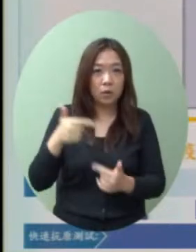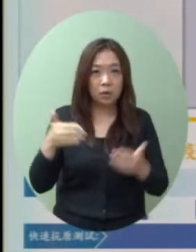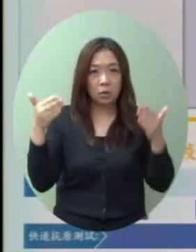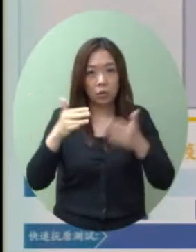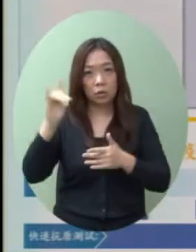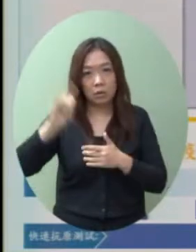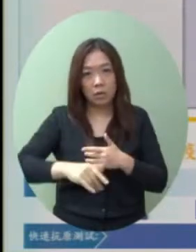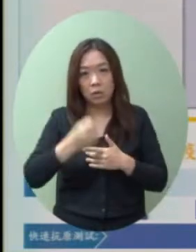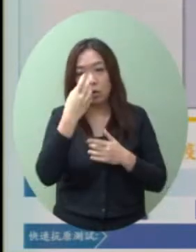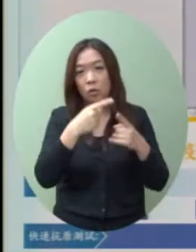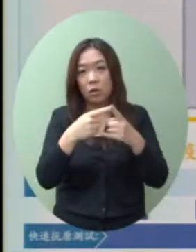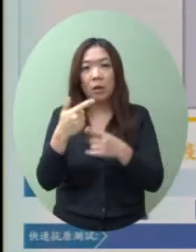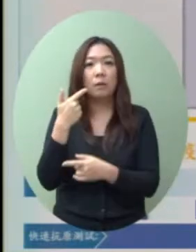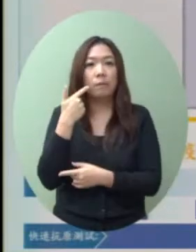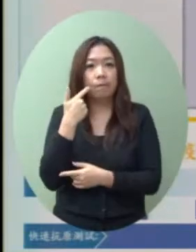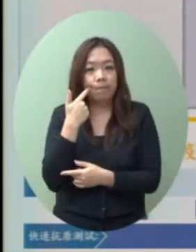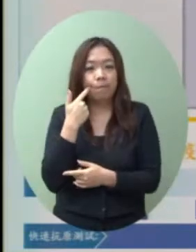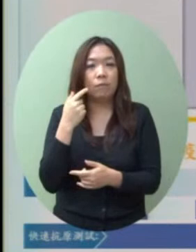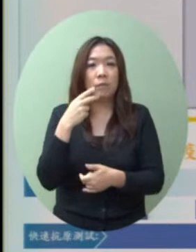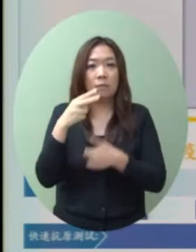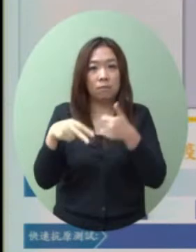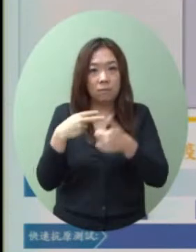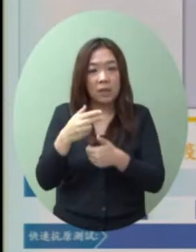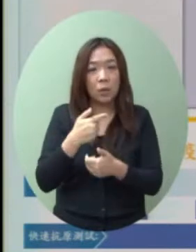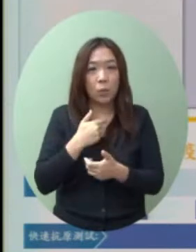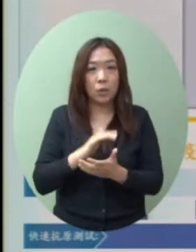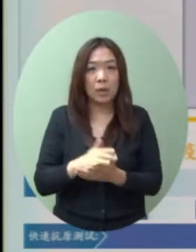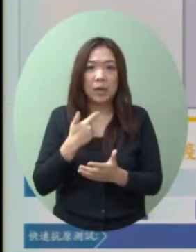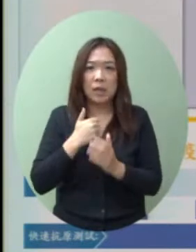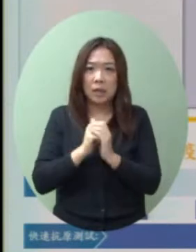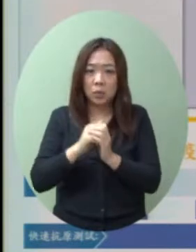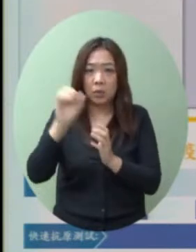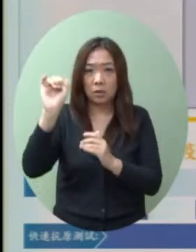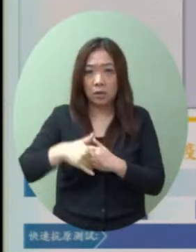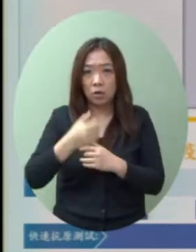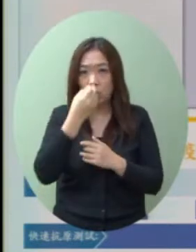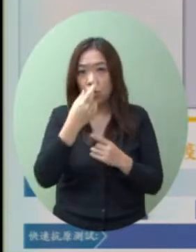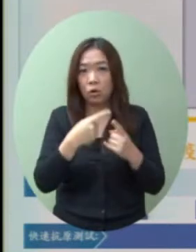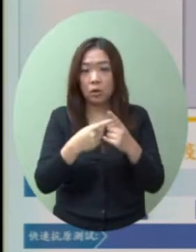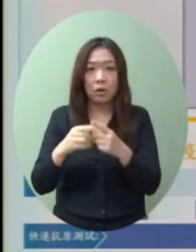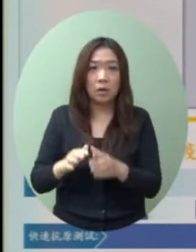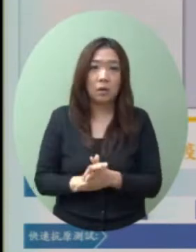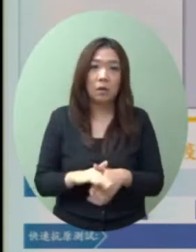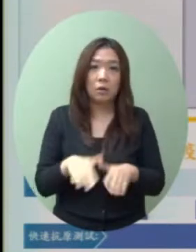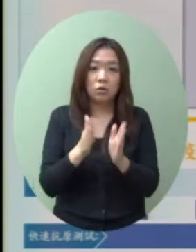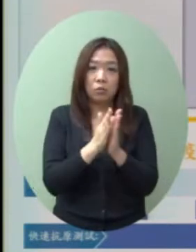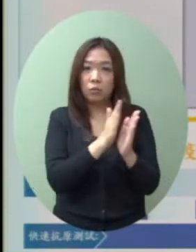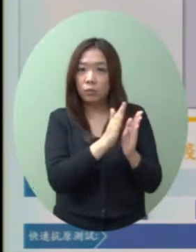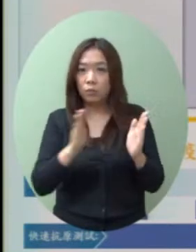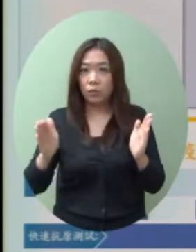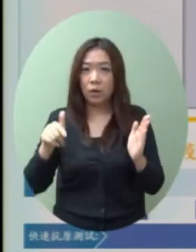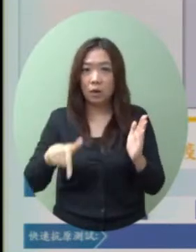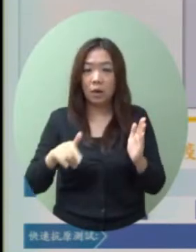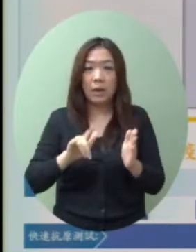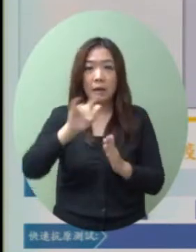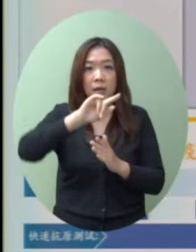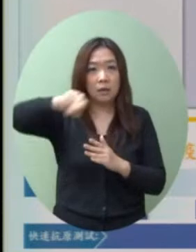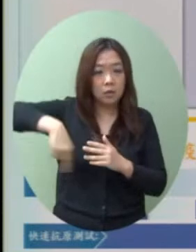be a shortening of quarantine period at the hotel. We still exercise vigorous checking of